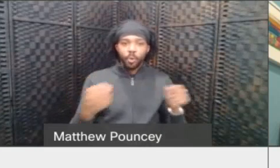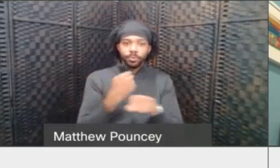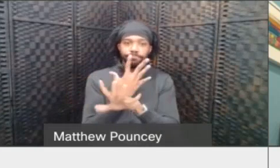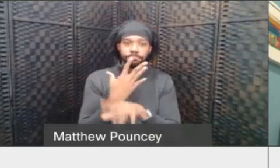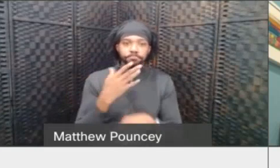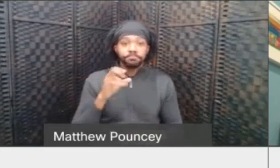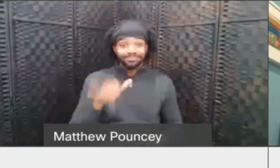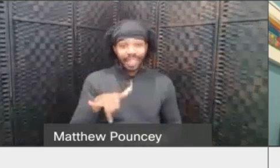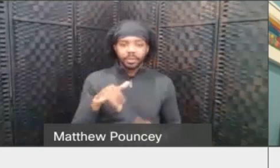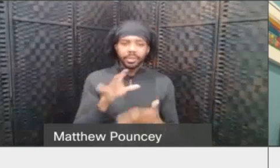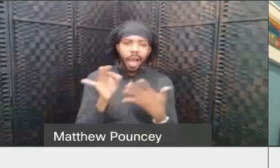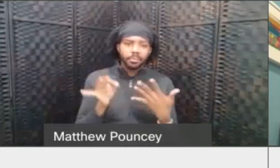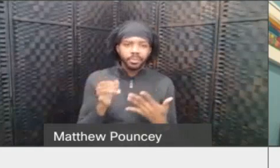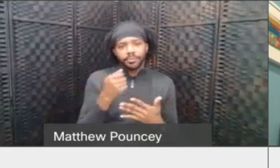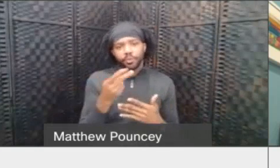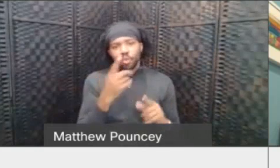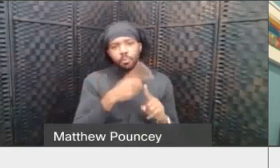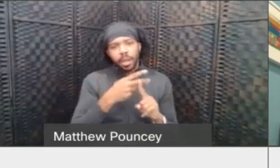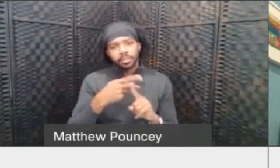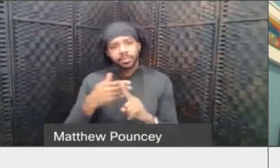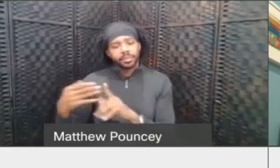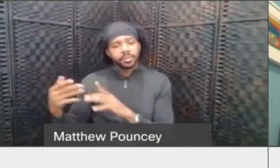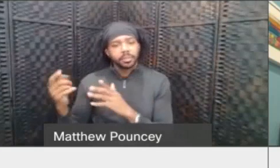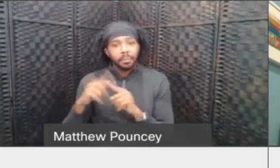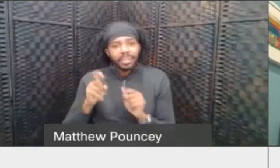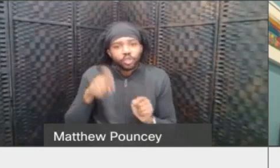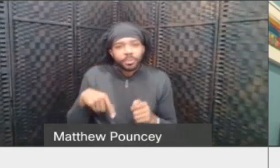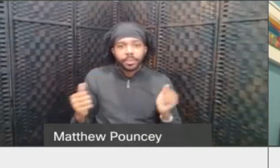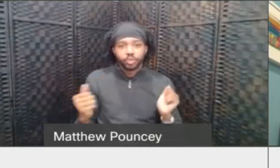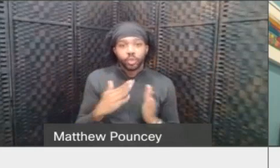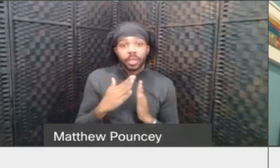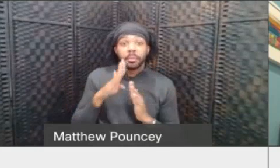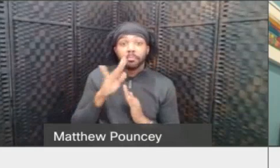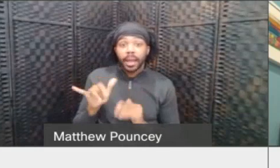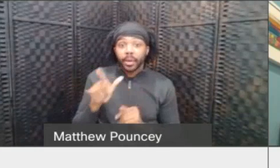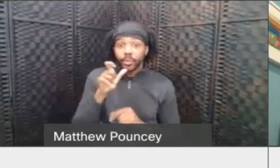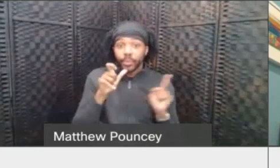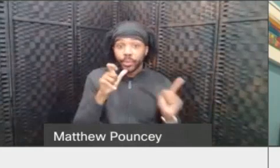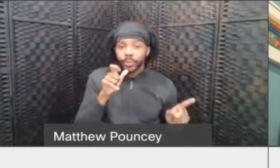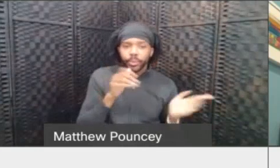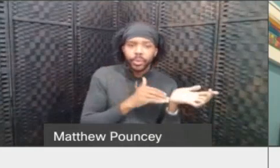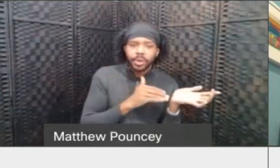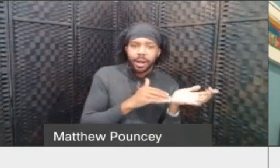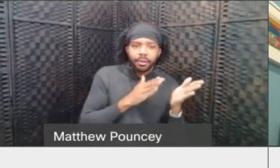of months that should be addressed by the healthcare provider. They are the one that